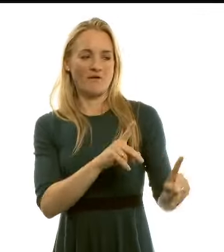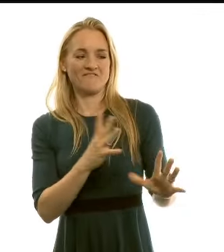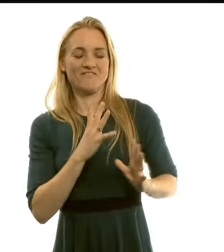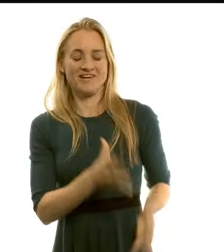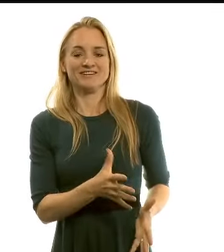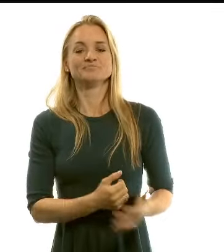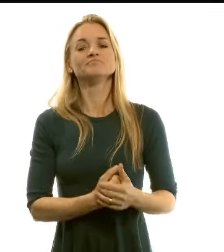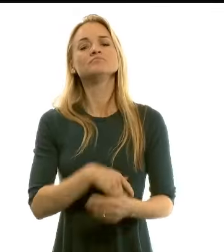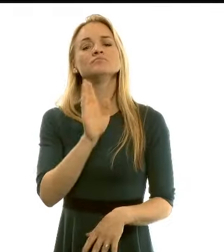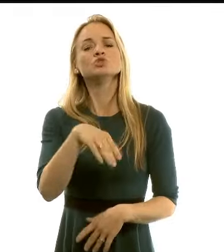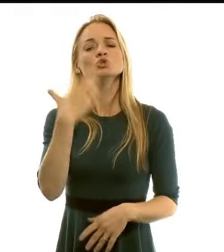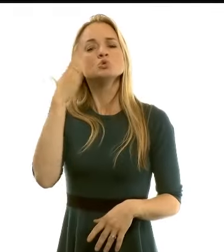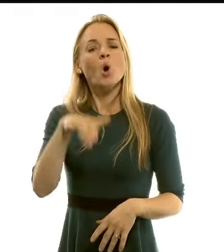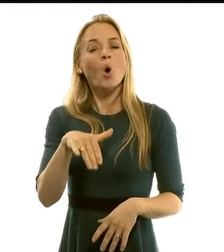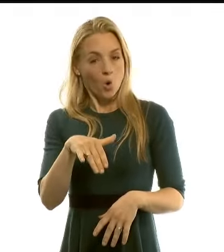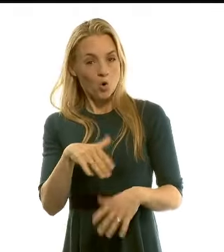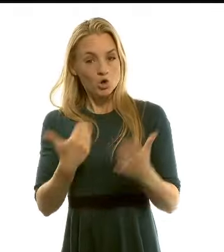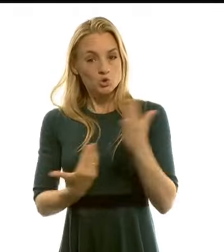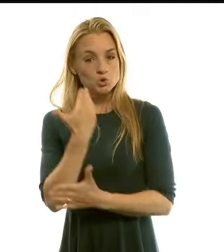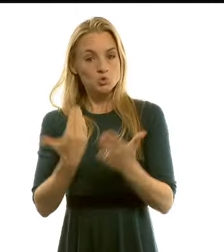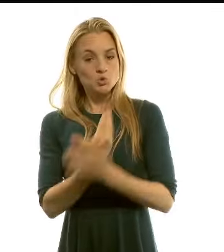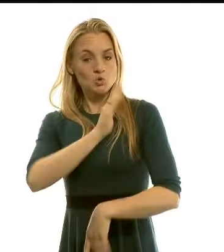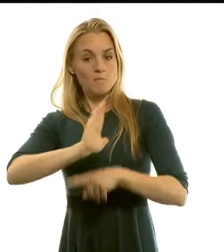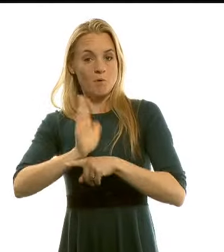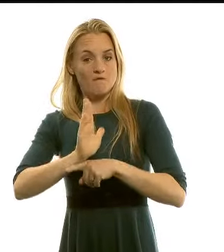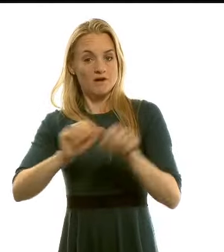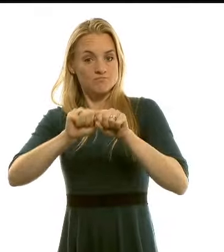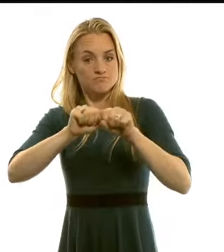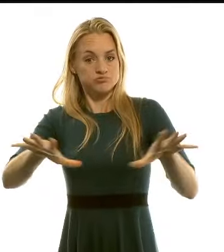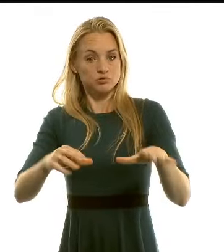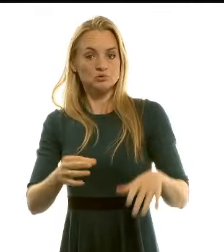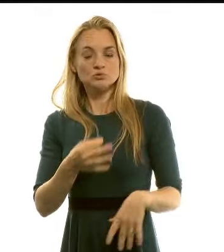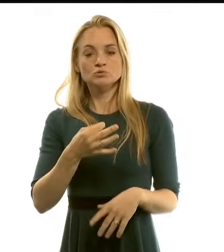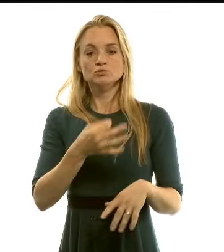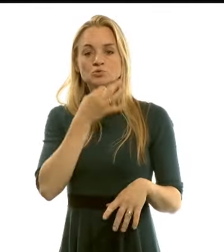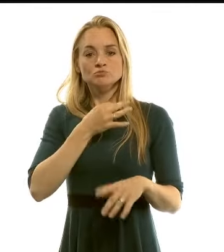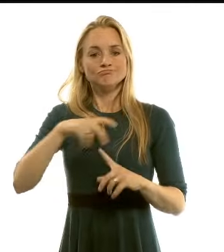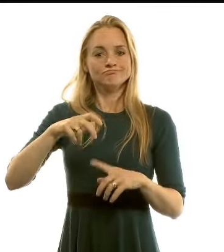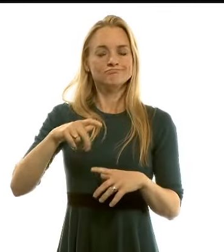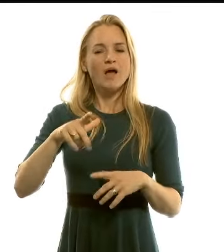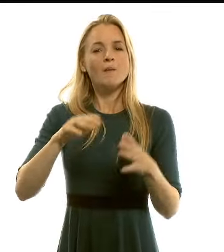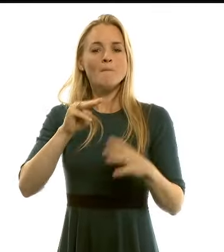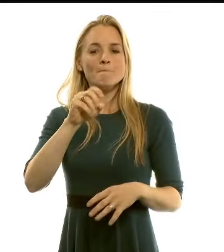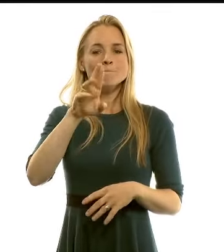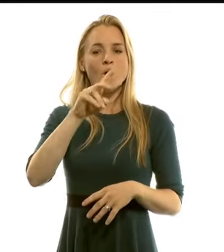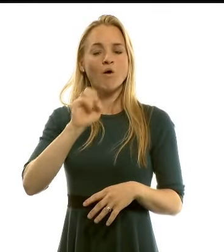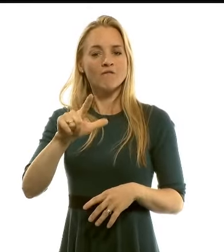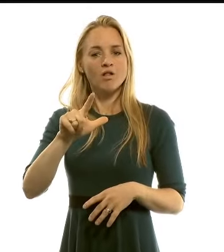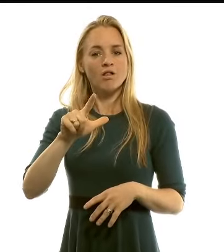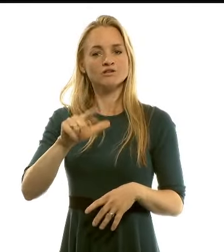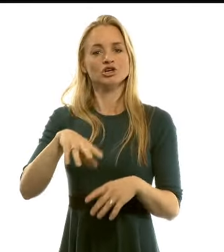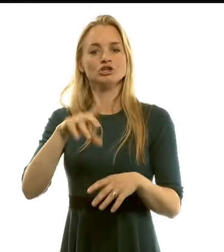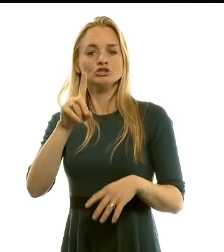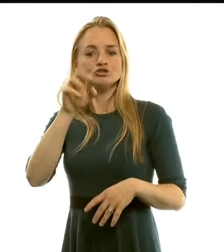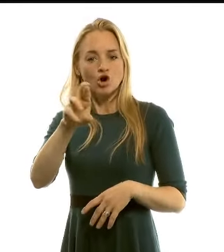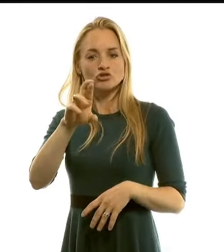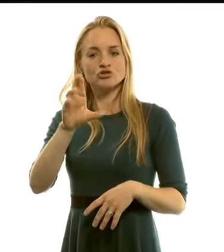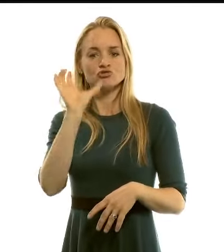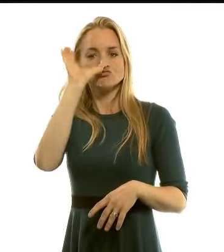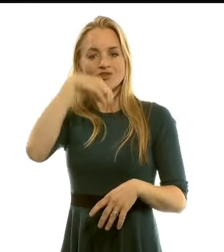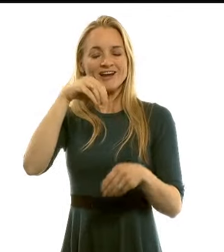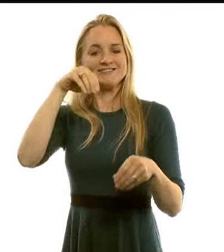recent blockbuster entitled Marvel Studios' Doctor Strange in the Multiverse of Madness? Oh, that indie film? I am. It was